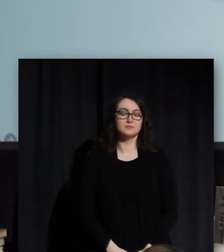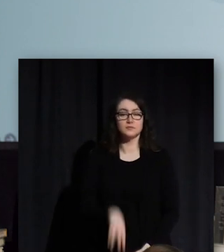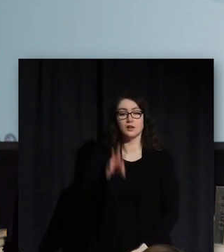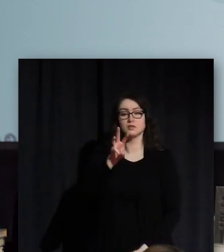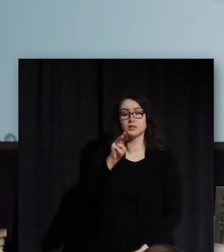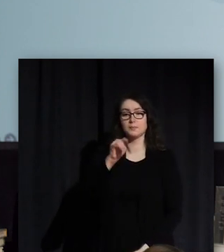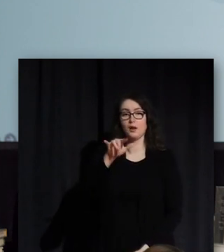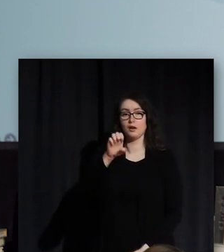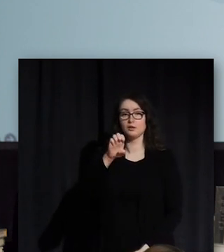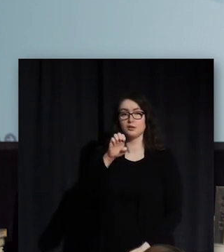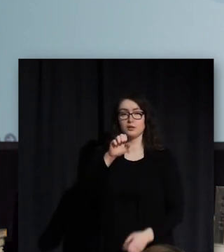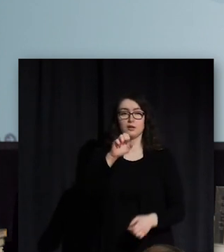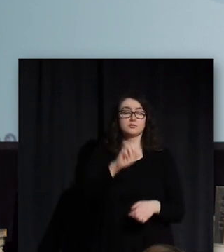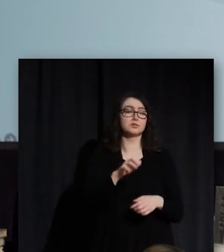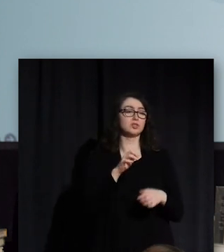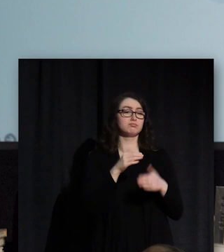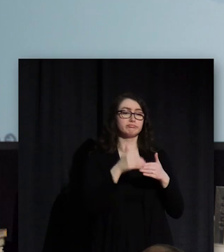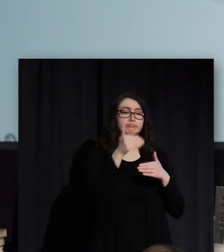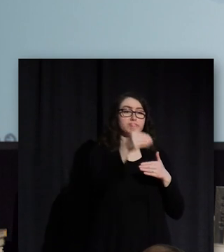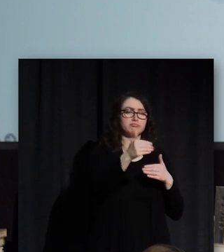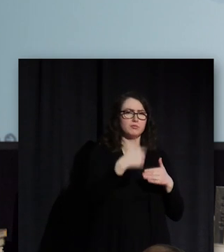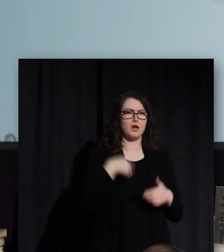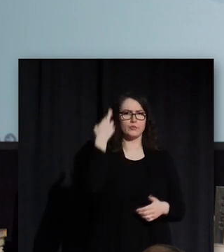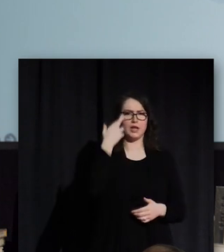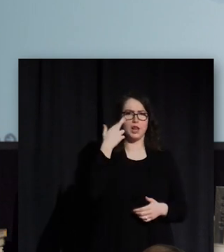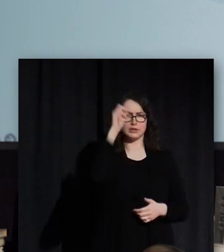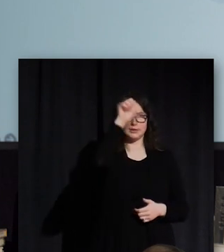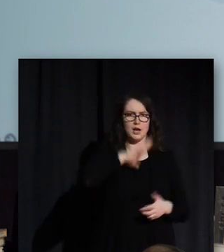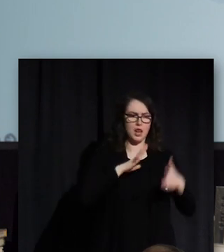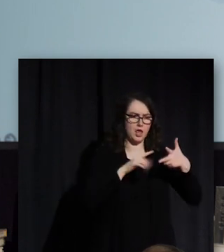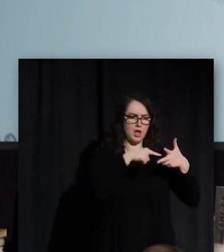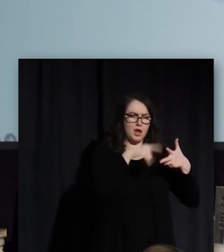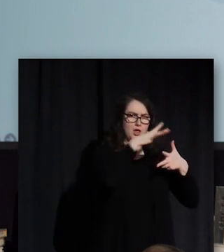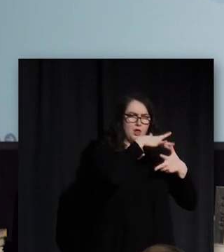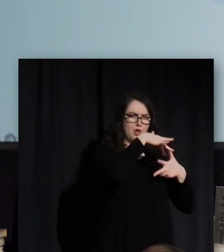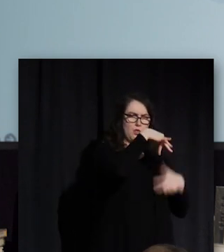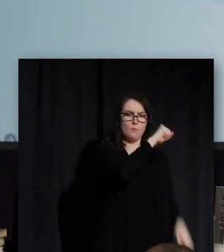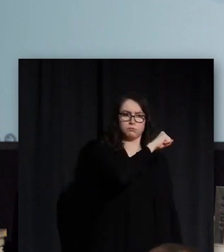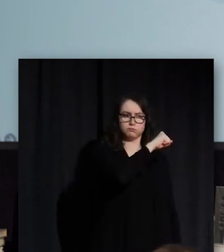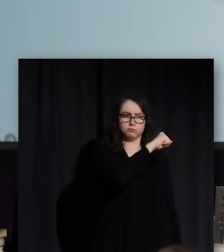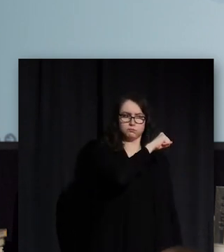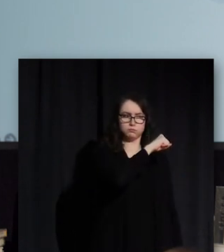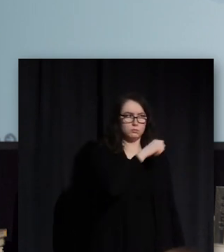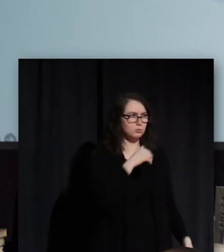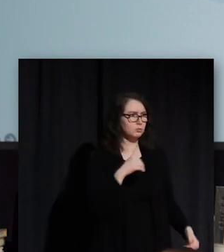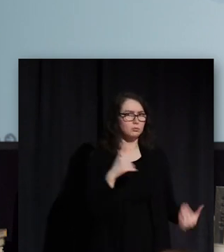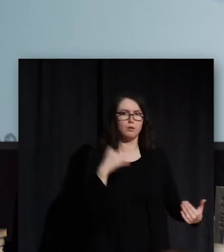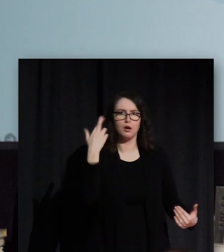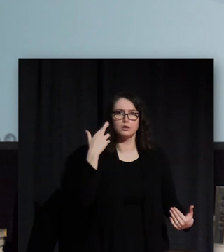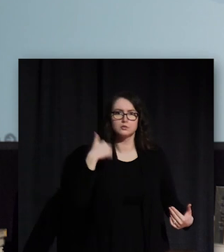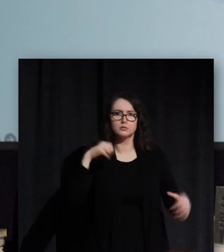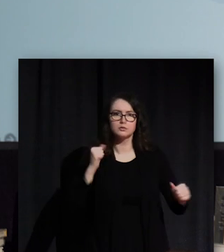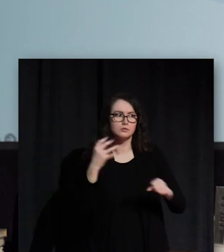Miles down the road, I realize he's gone. I dropped him. I can't believe it. I could actually win this